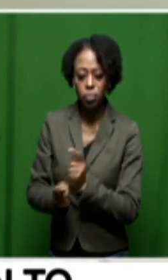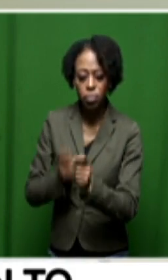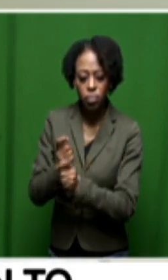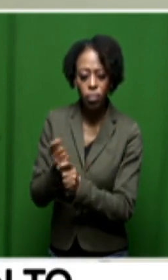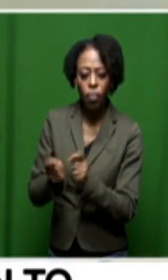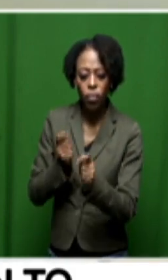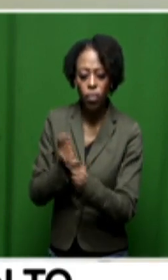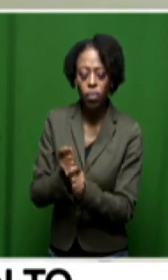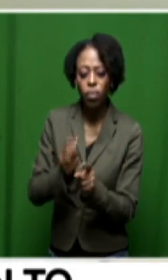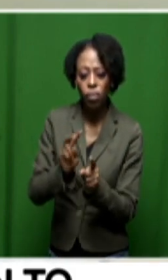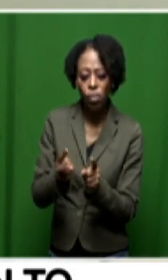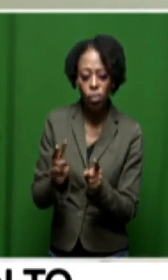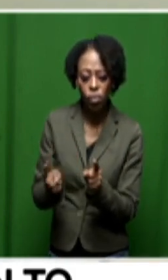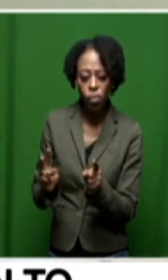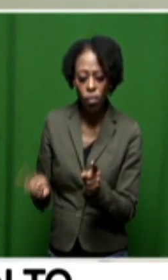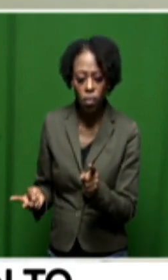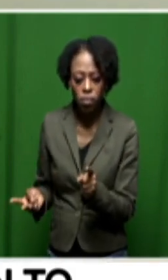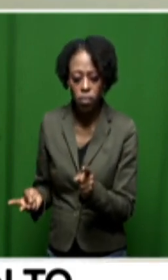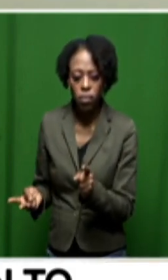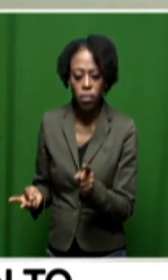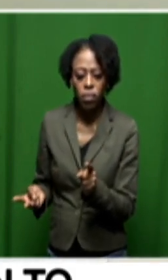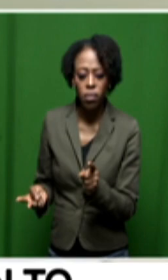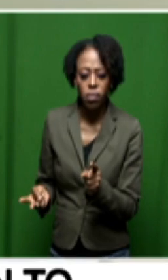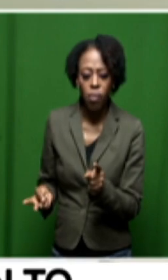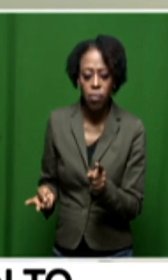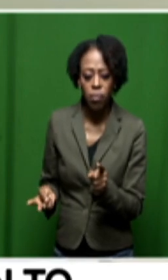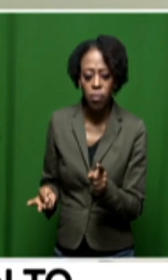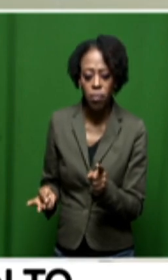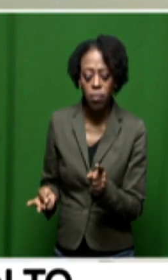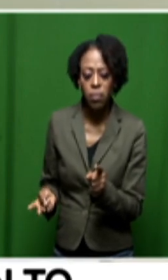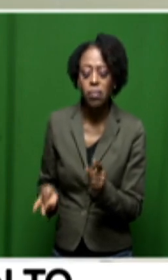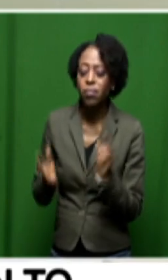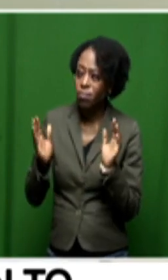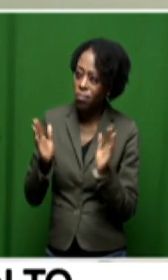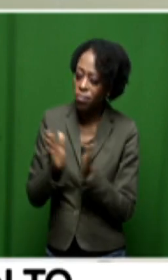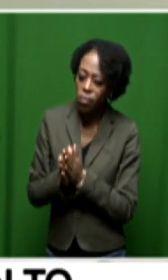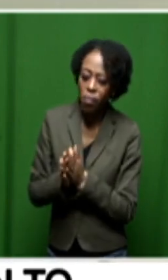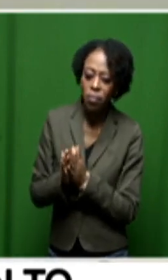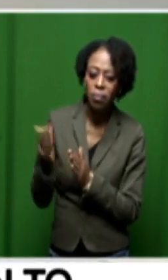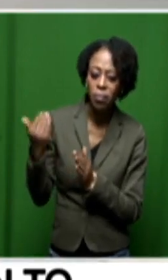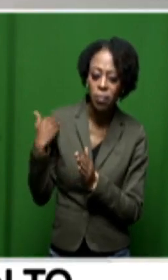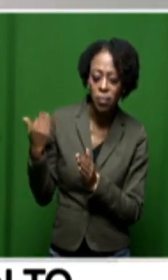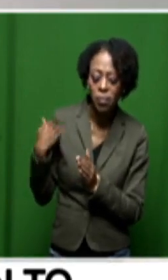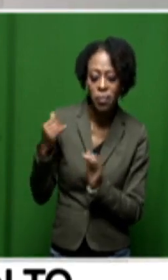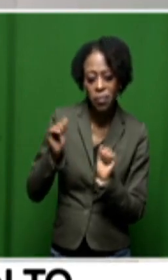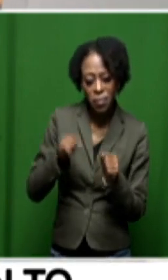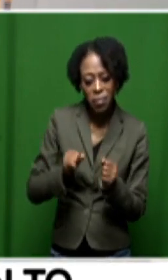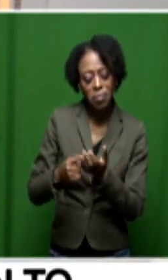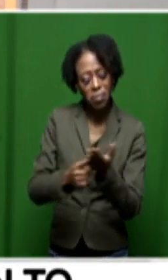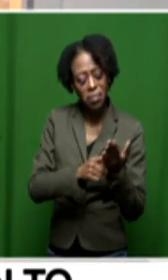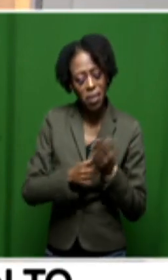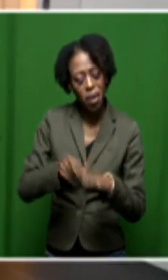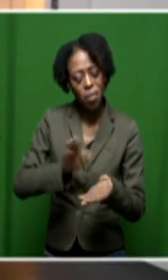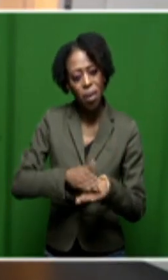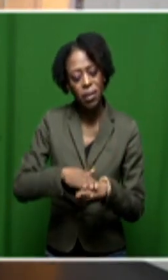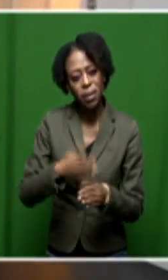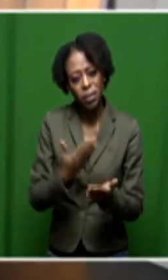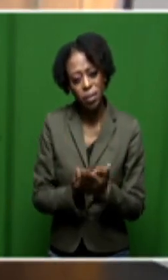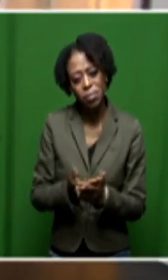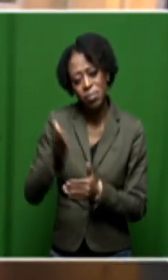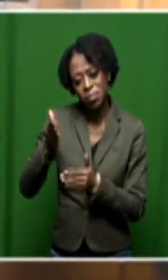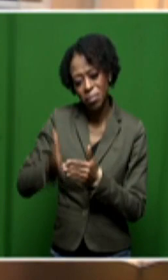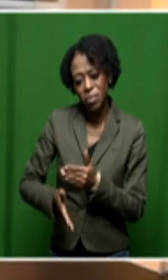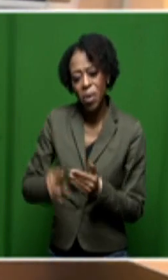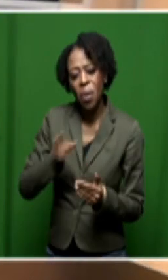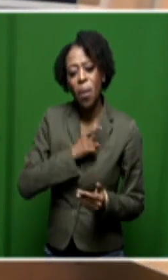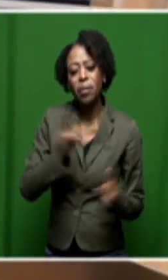you saw from the Omicron Delta. All right, Prof, I'm sorry, I have to interrupt you. I know there's a lot to talk about, but I'm going to have to leave it there. We've got to